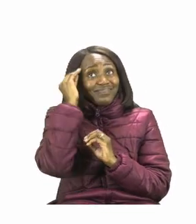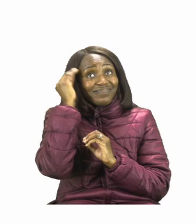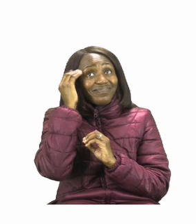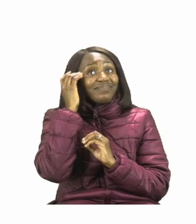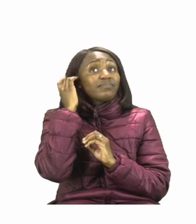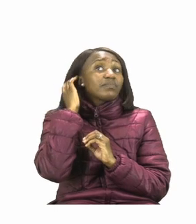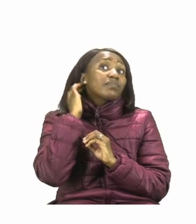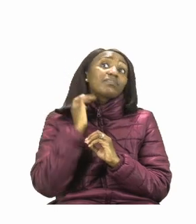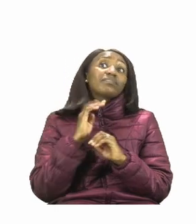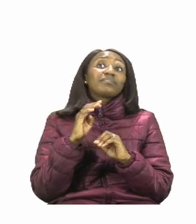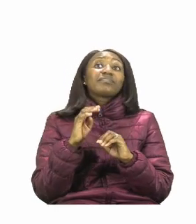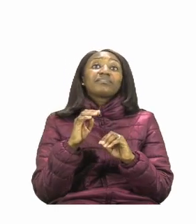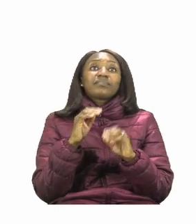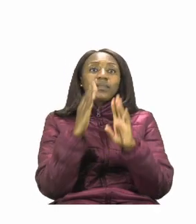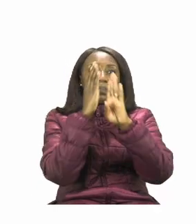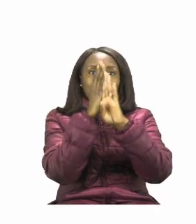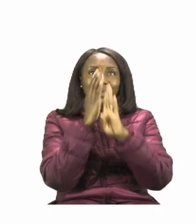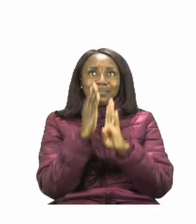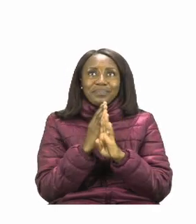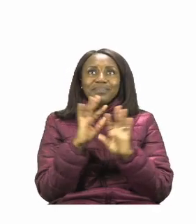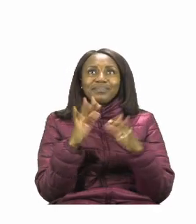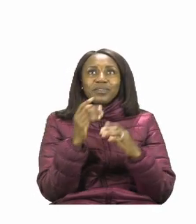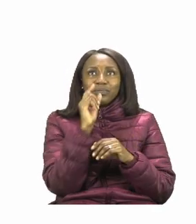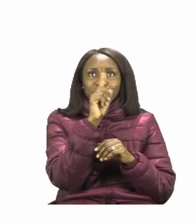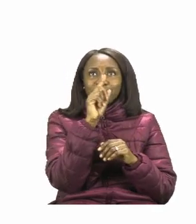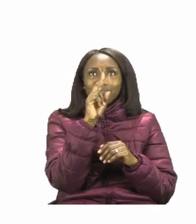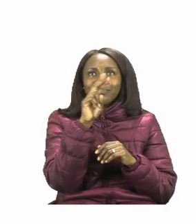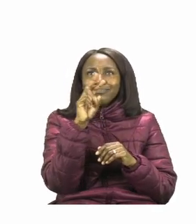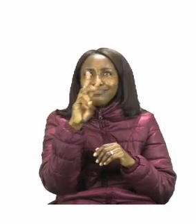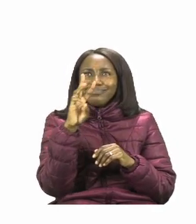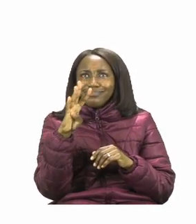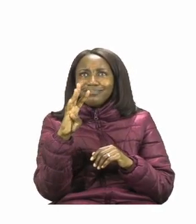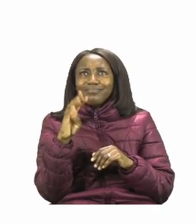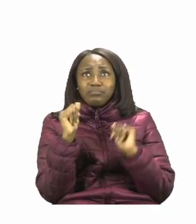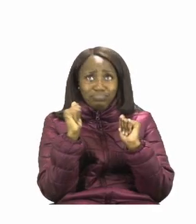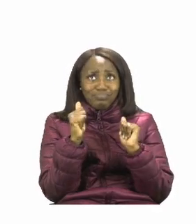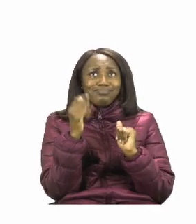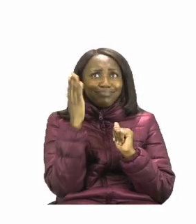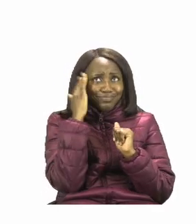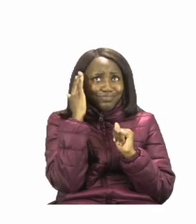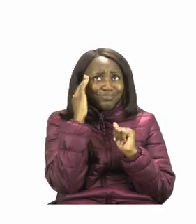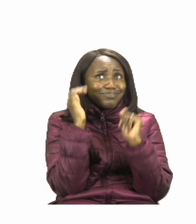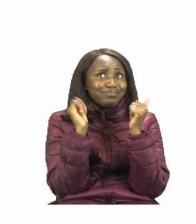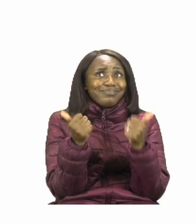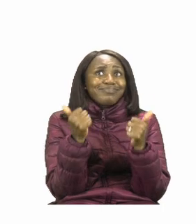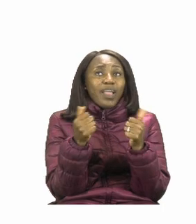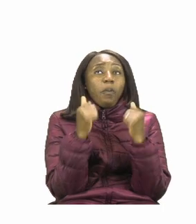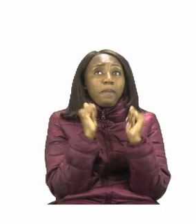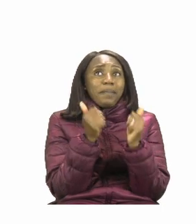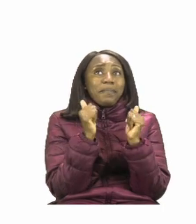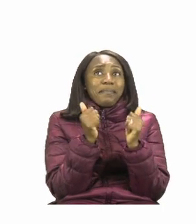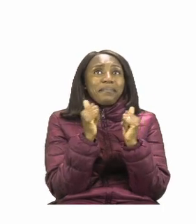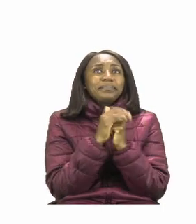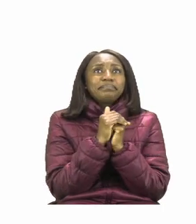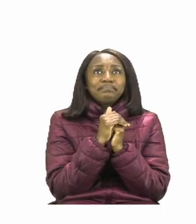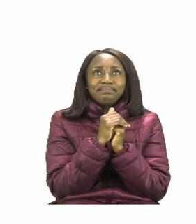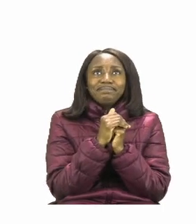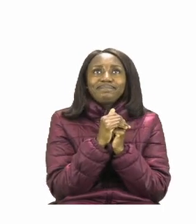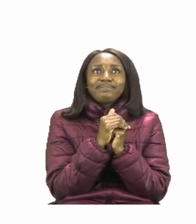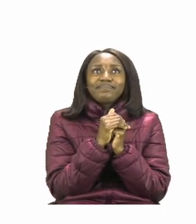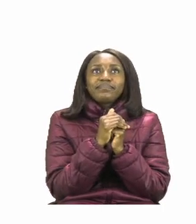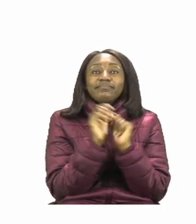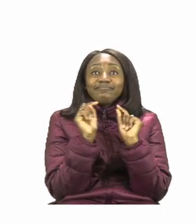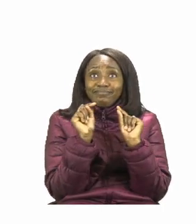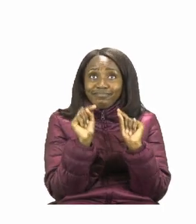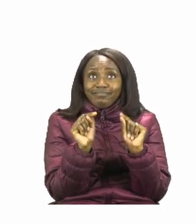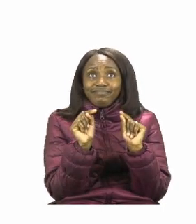done! You are clever. That means you know when pictures are telling a story. Good job. So